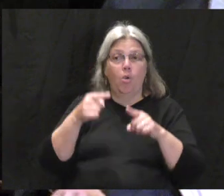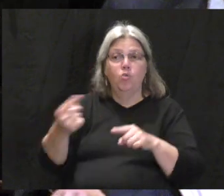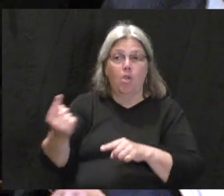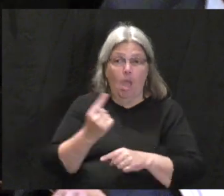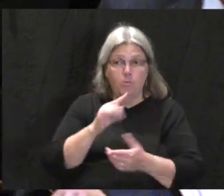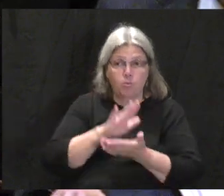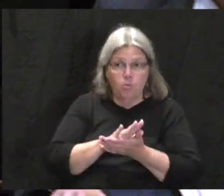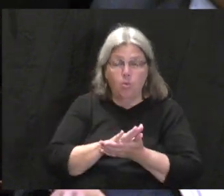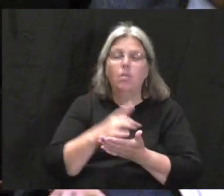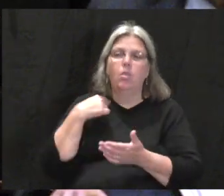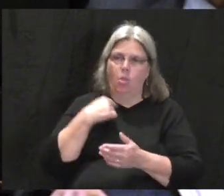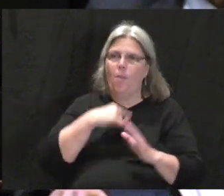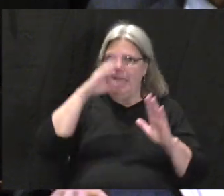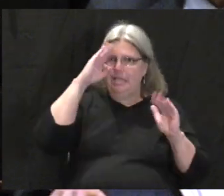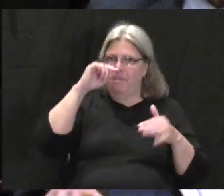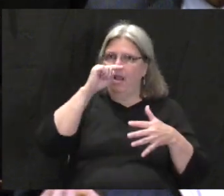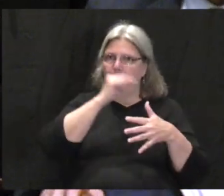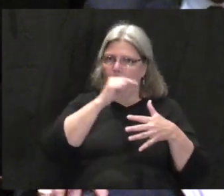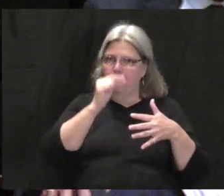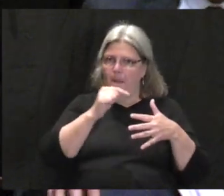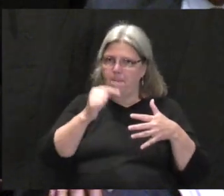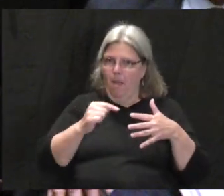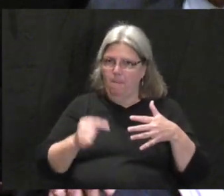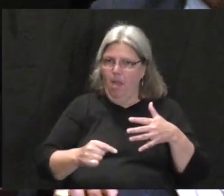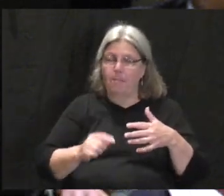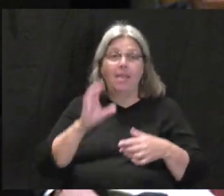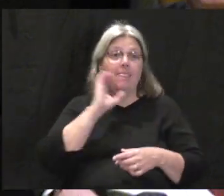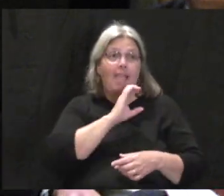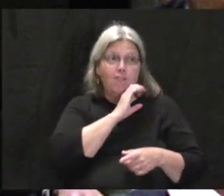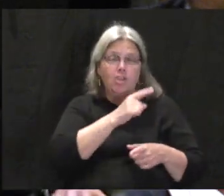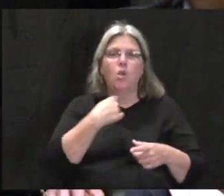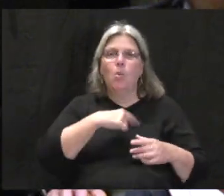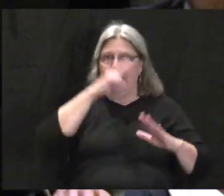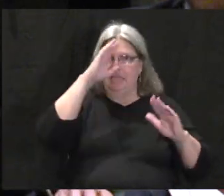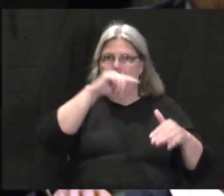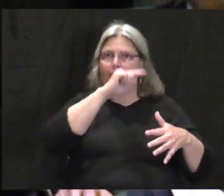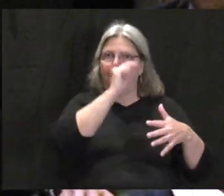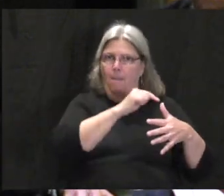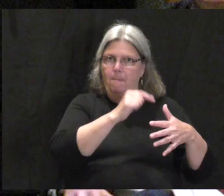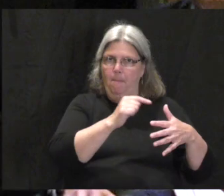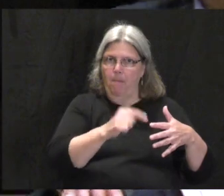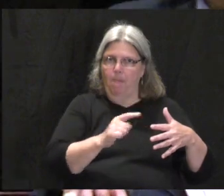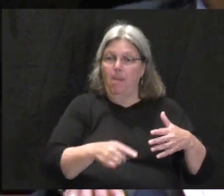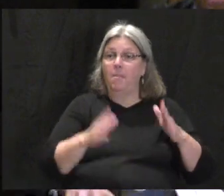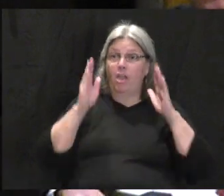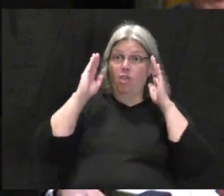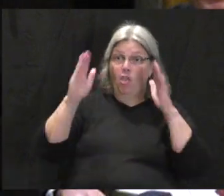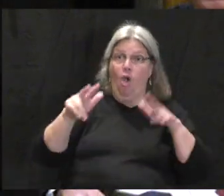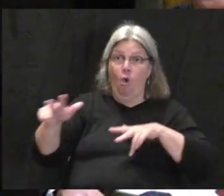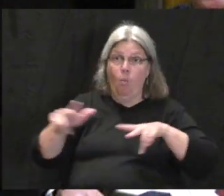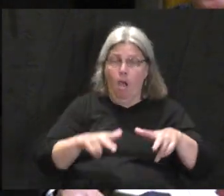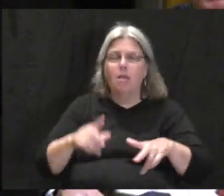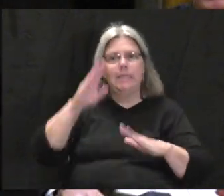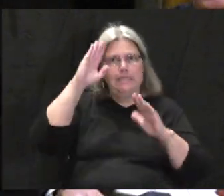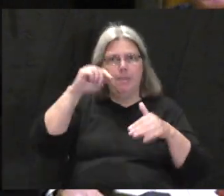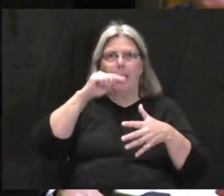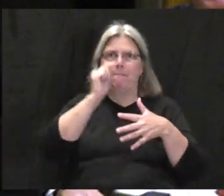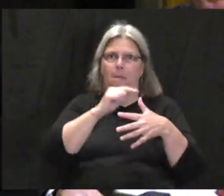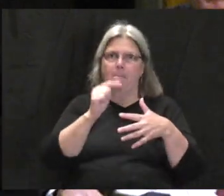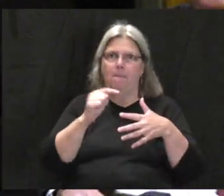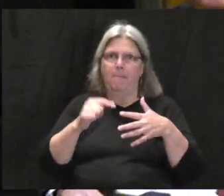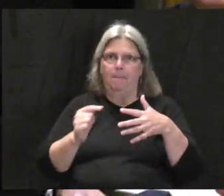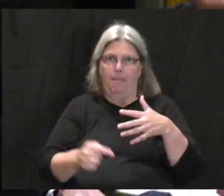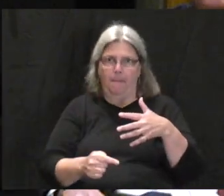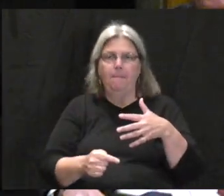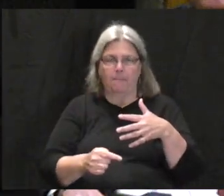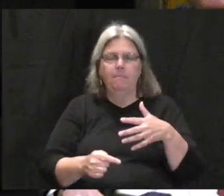you expect. The next step of that is then moving to okay, so what happens when you don't meet those expectations? And then that's when we get